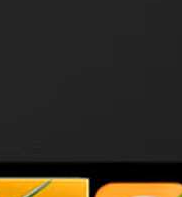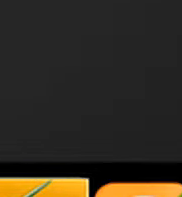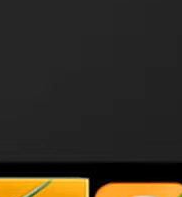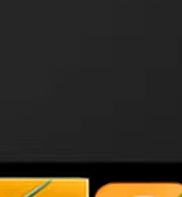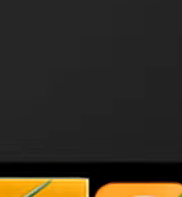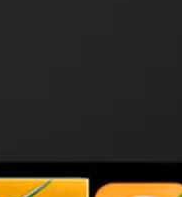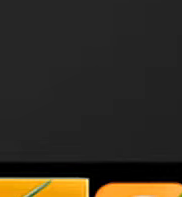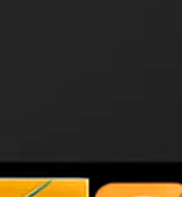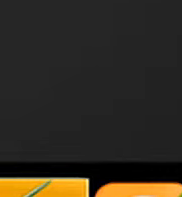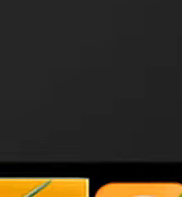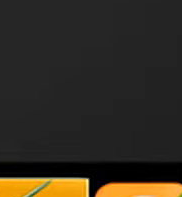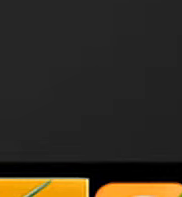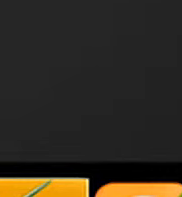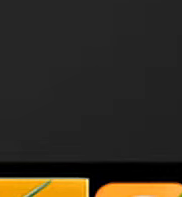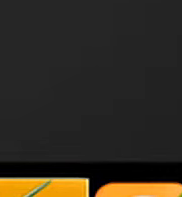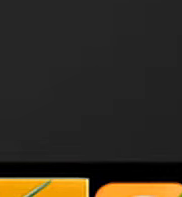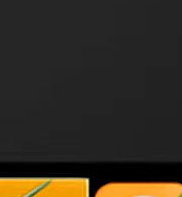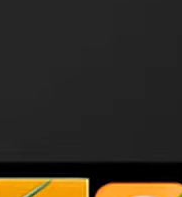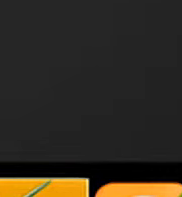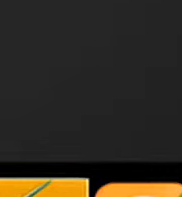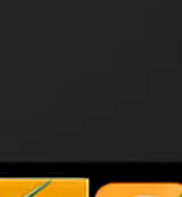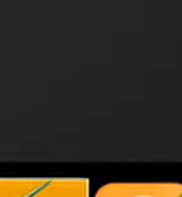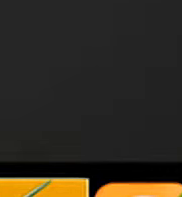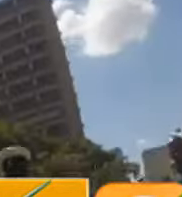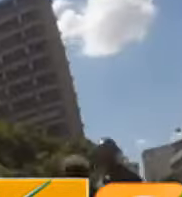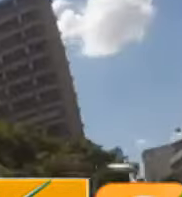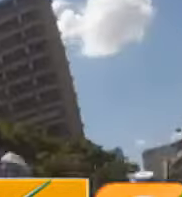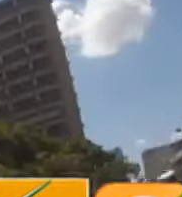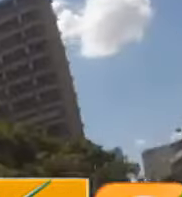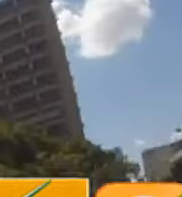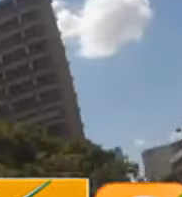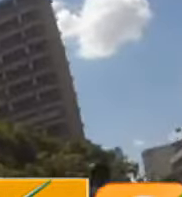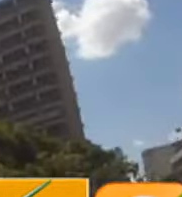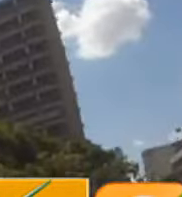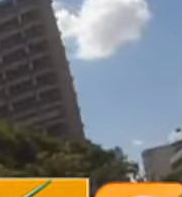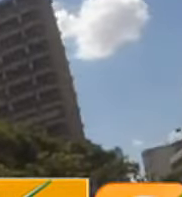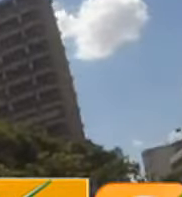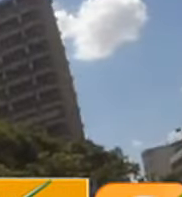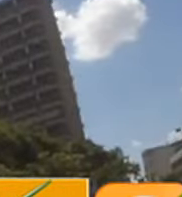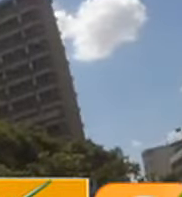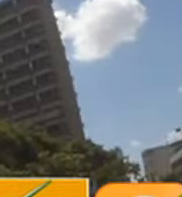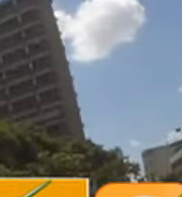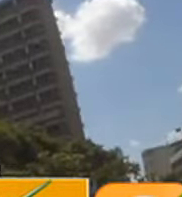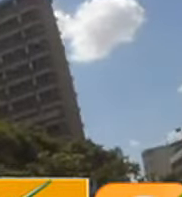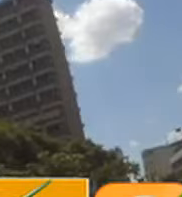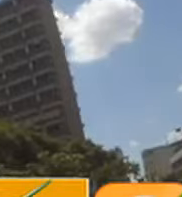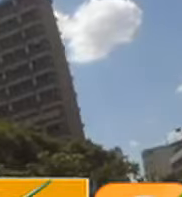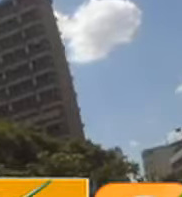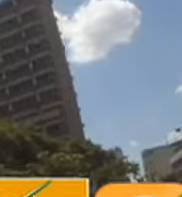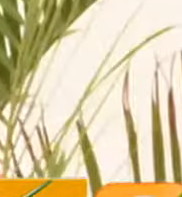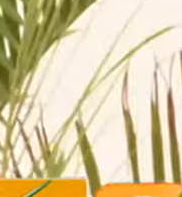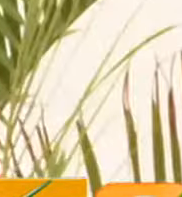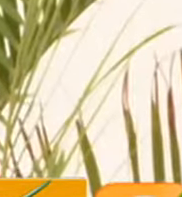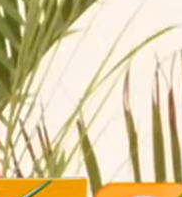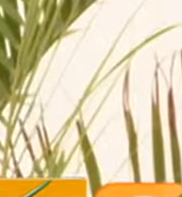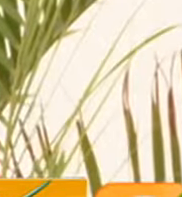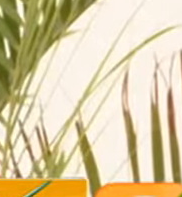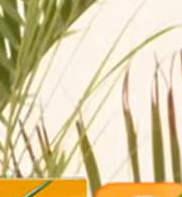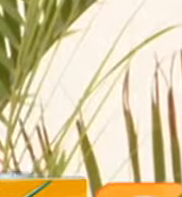needs. In Kenya, this has been a constant point of discussion, with successive governments pledging to lower it.